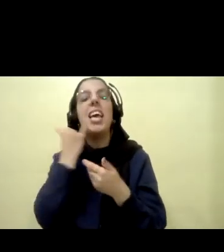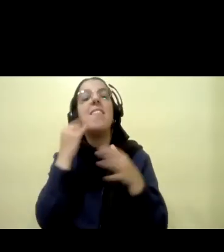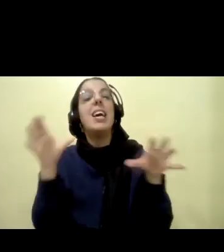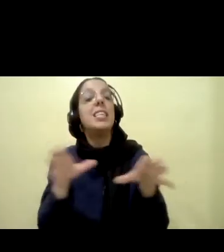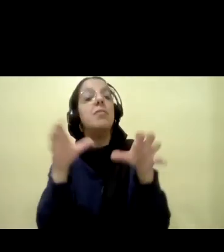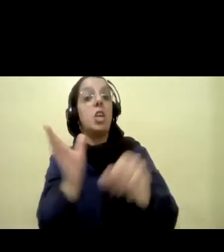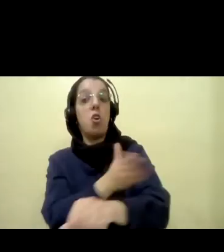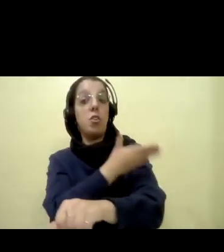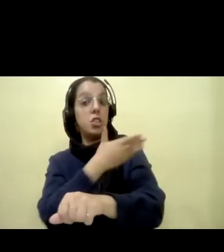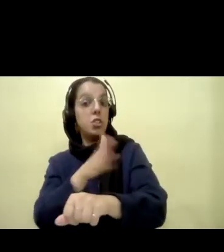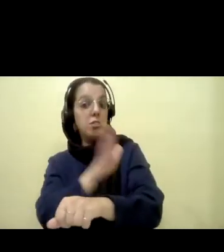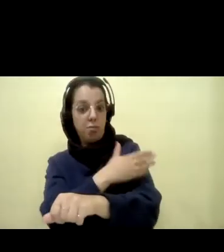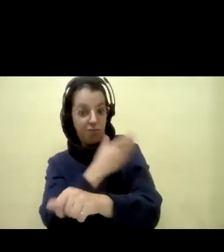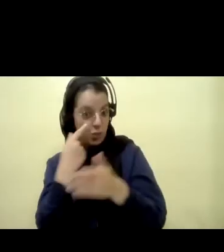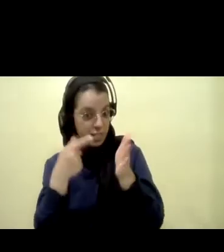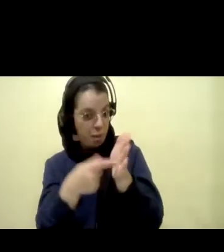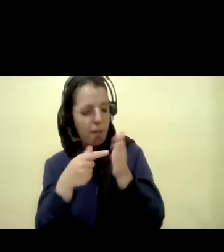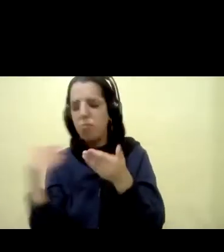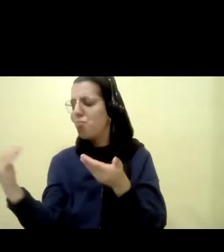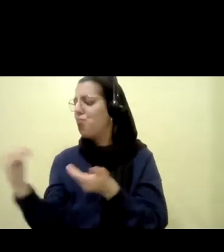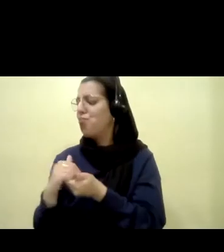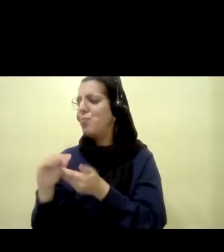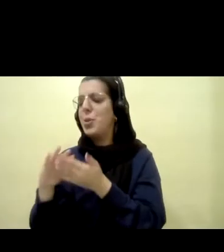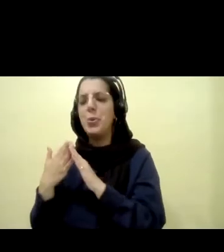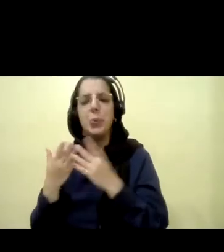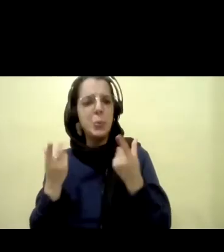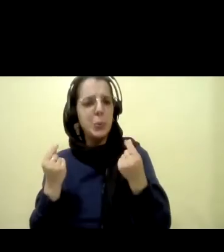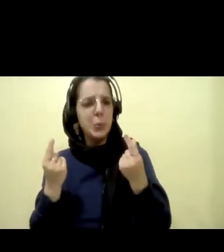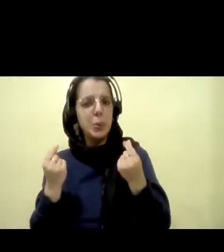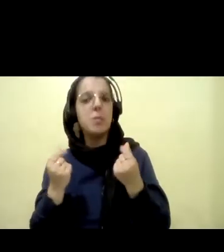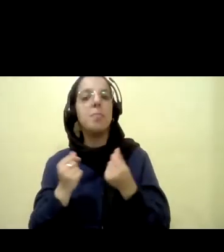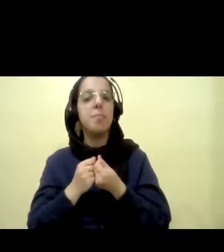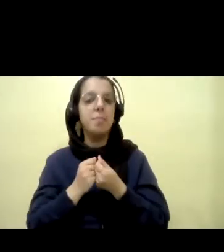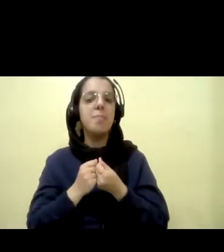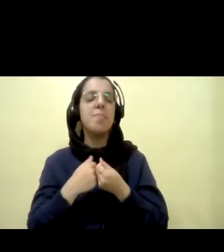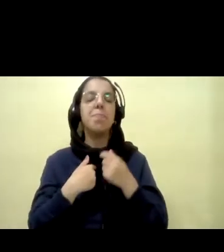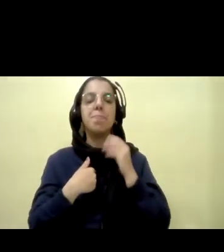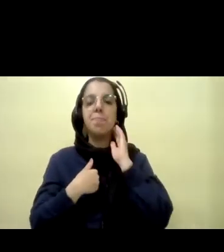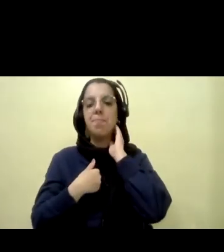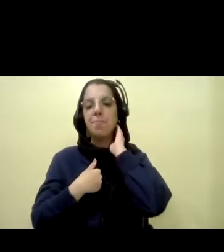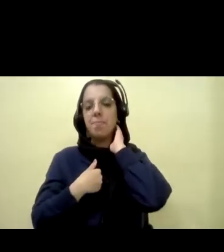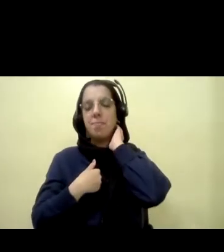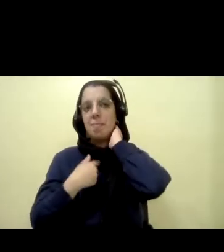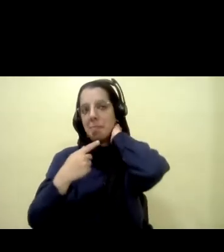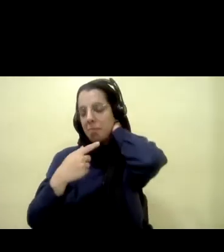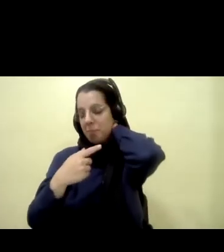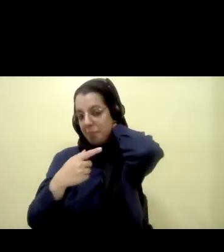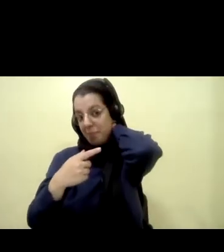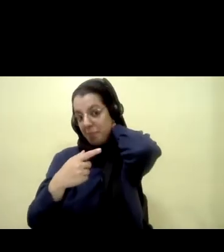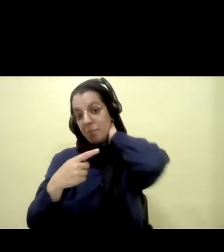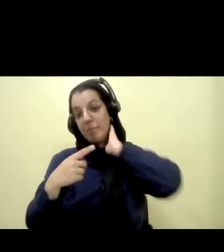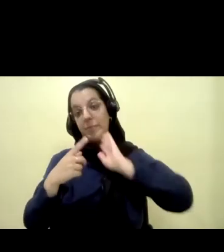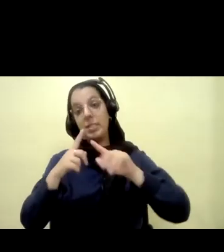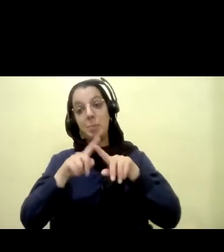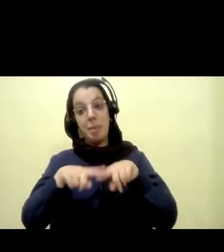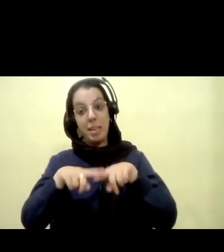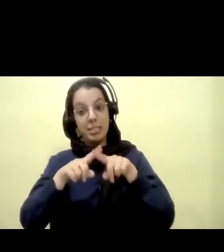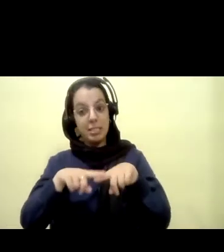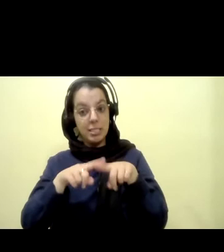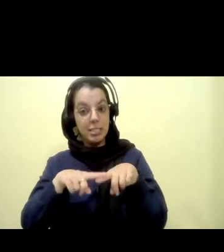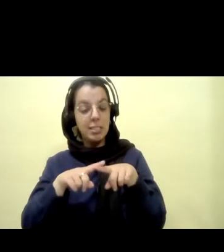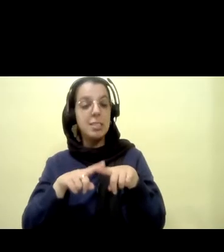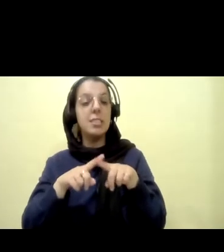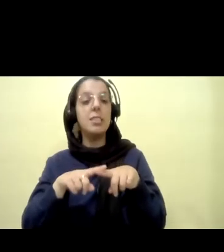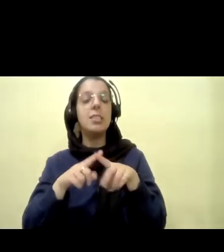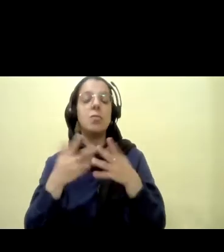example? I think it depends. Like if